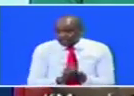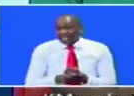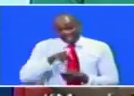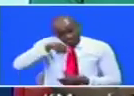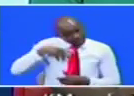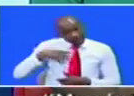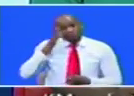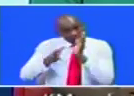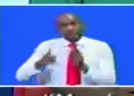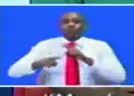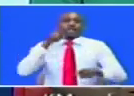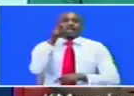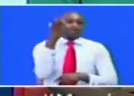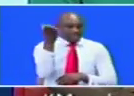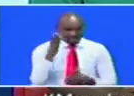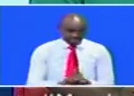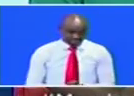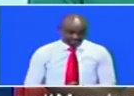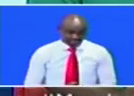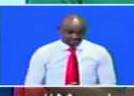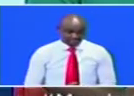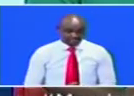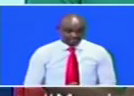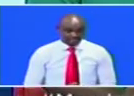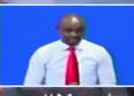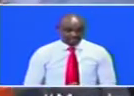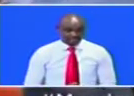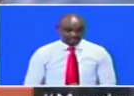was a plot to assassinate him.